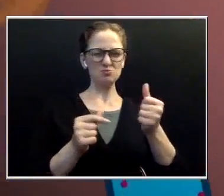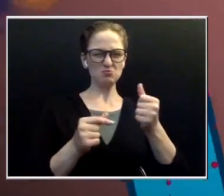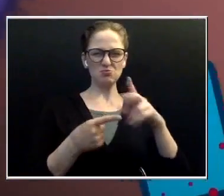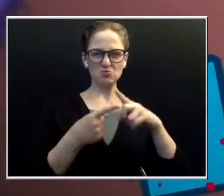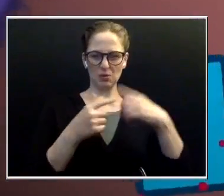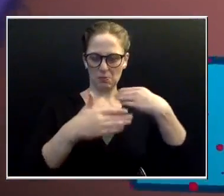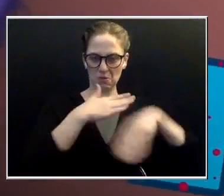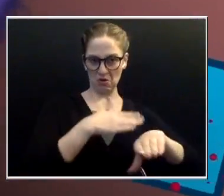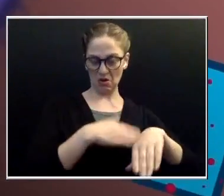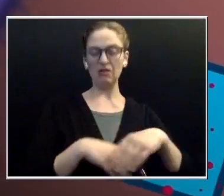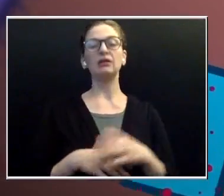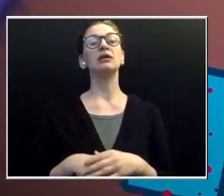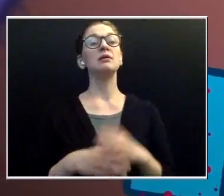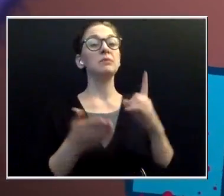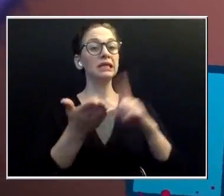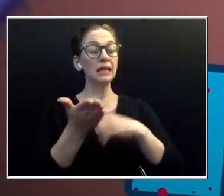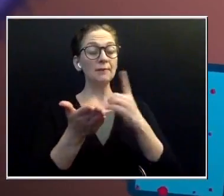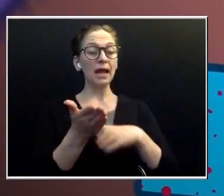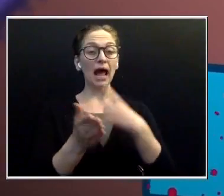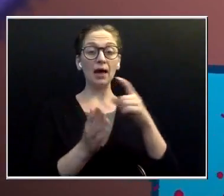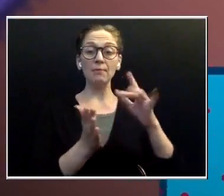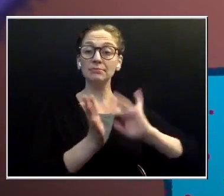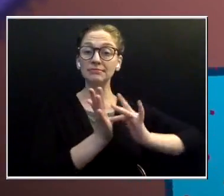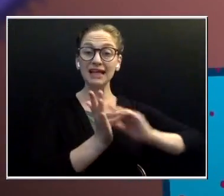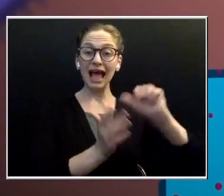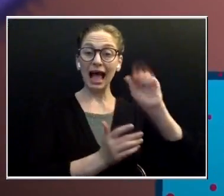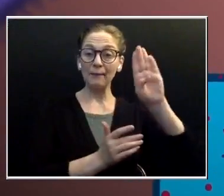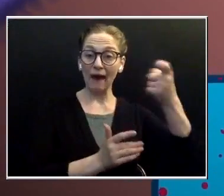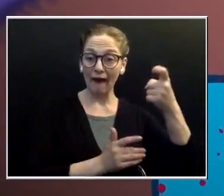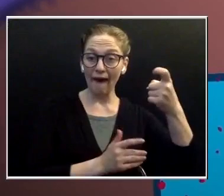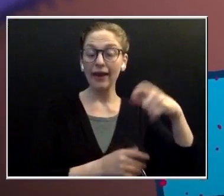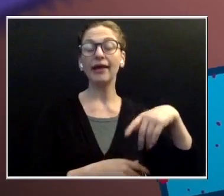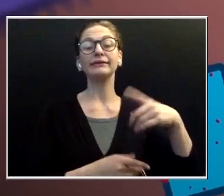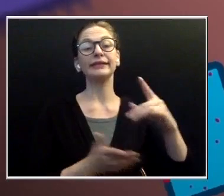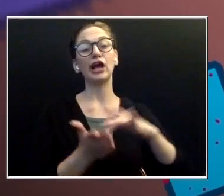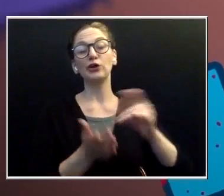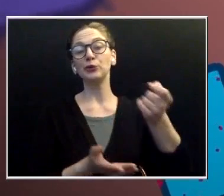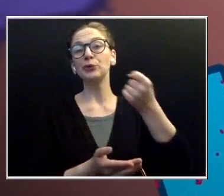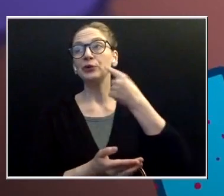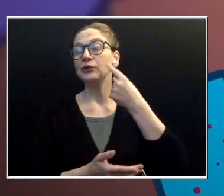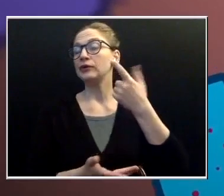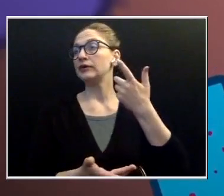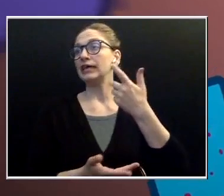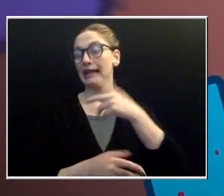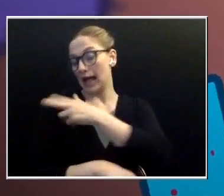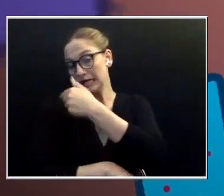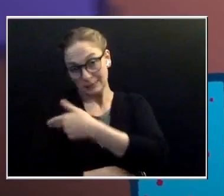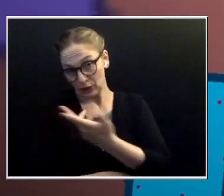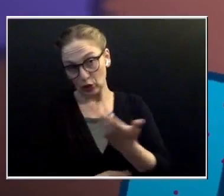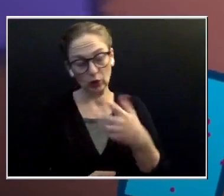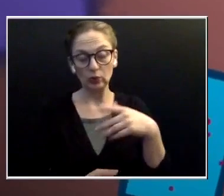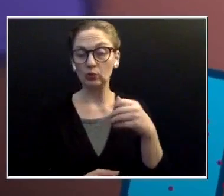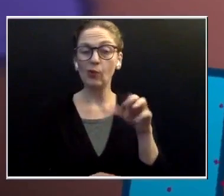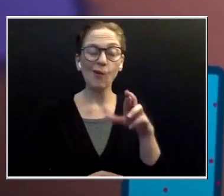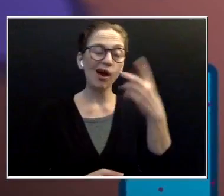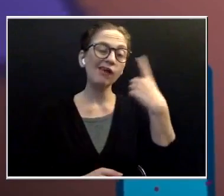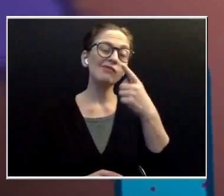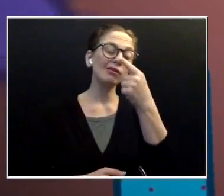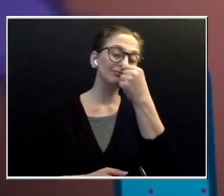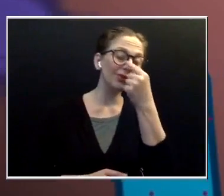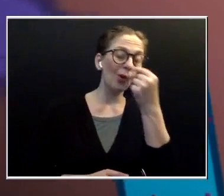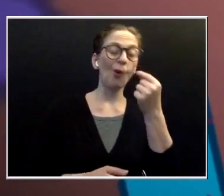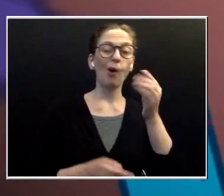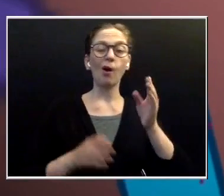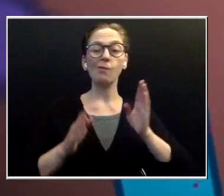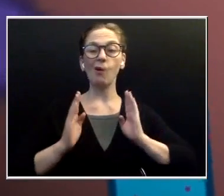in the hospital, or maybe you take for a cold or bronchitis, etc., can upset that balance. And when that happens, there's